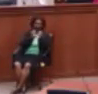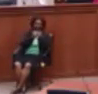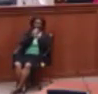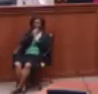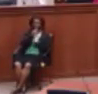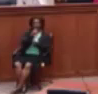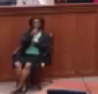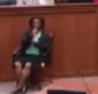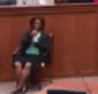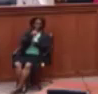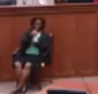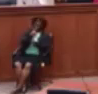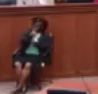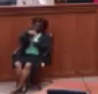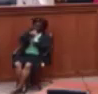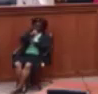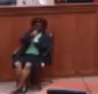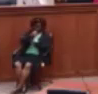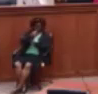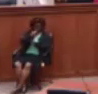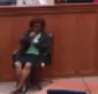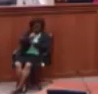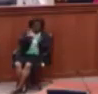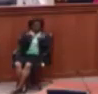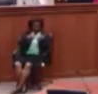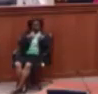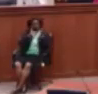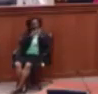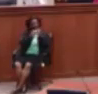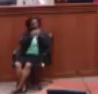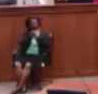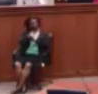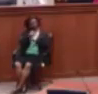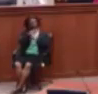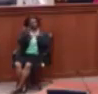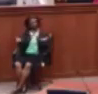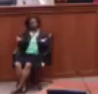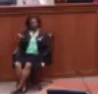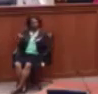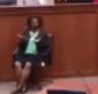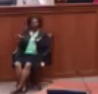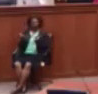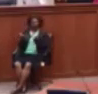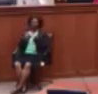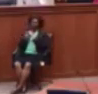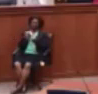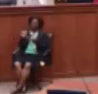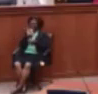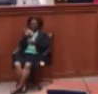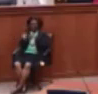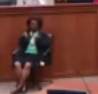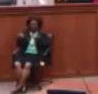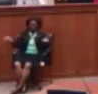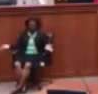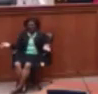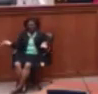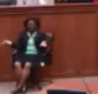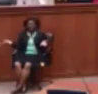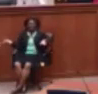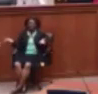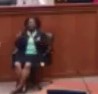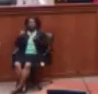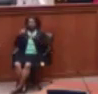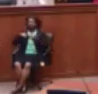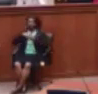at the same meetings. And so there's an opportunity now to actually just make